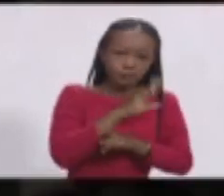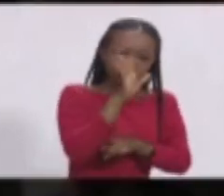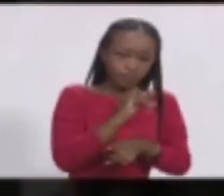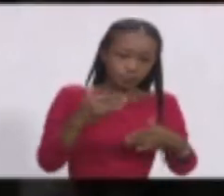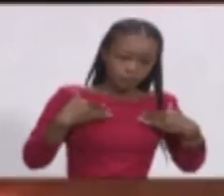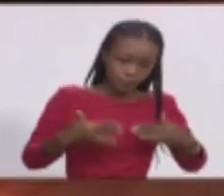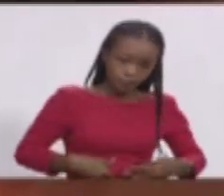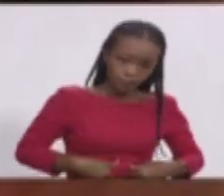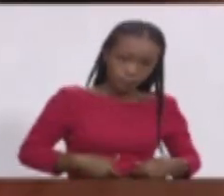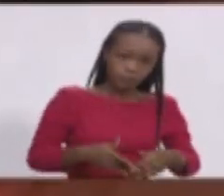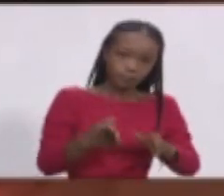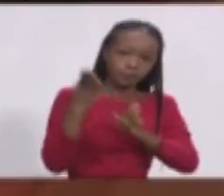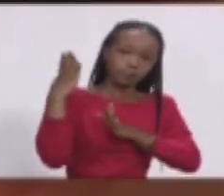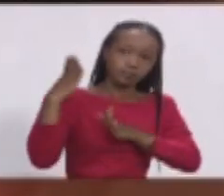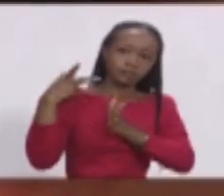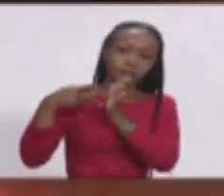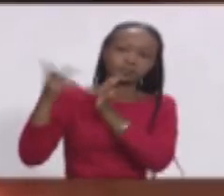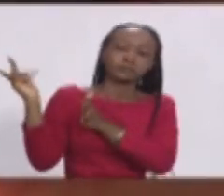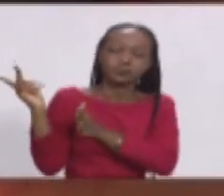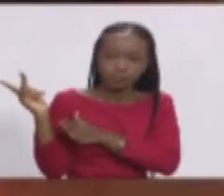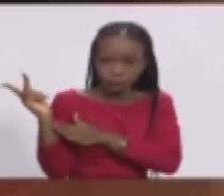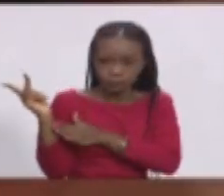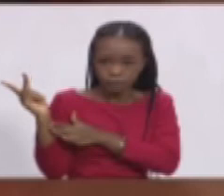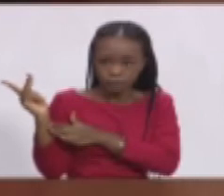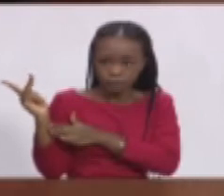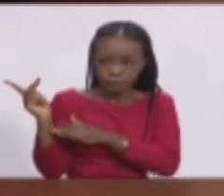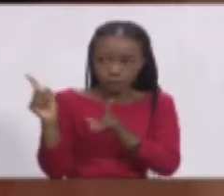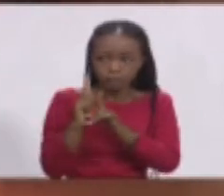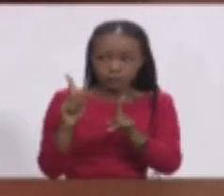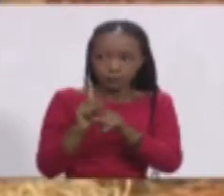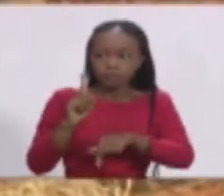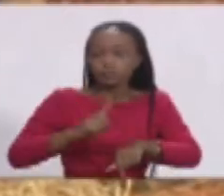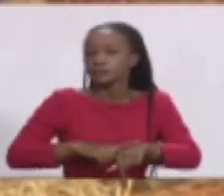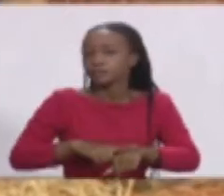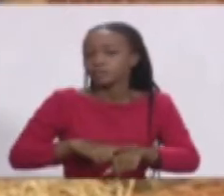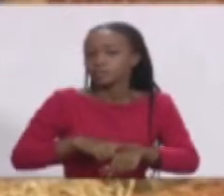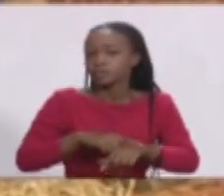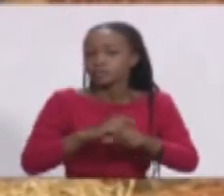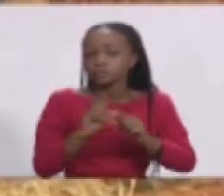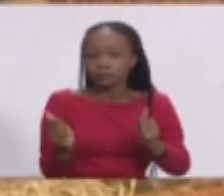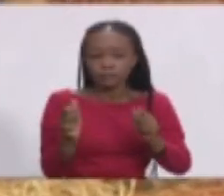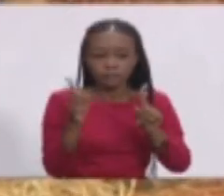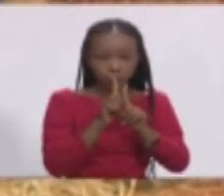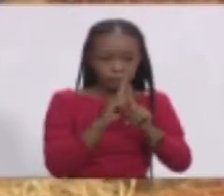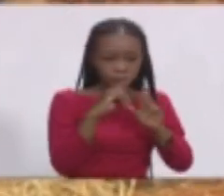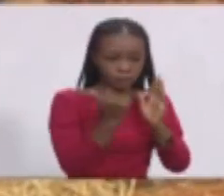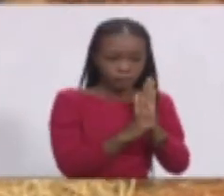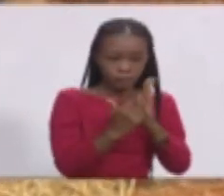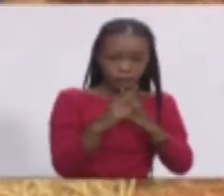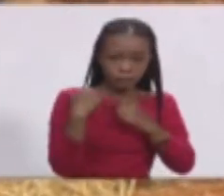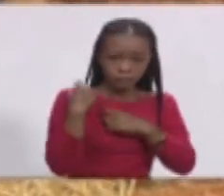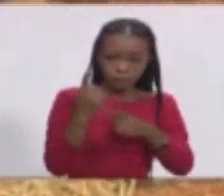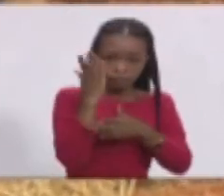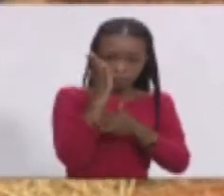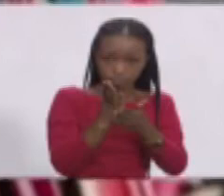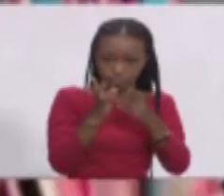who fear for their security should they fail to be home at the stipulated time. The pandemic has seen some hotels